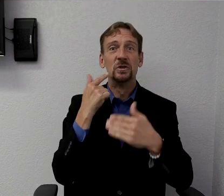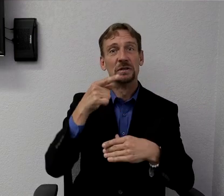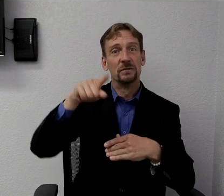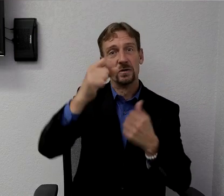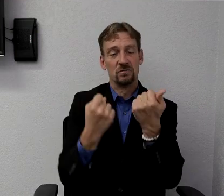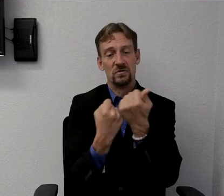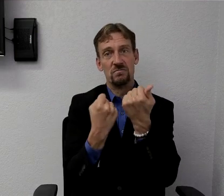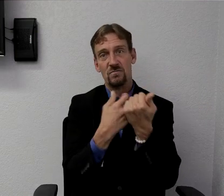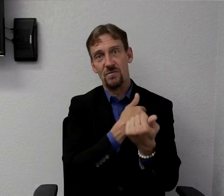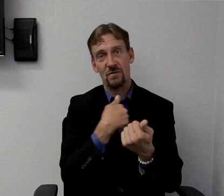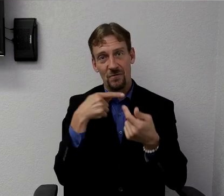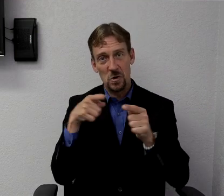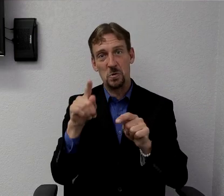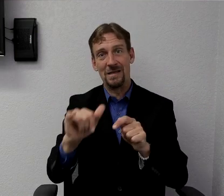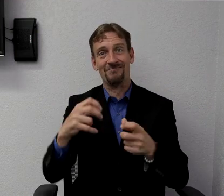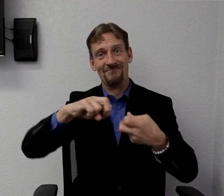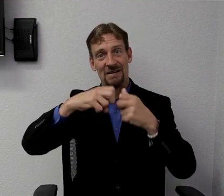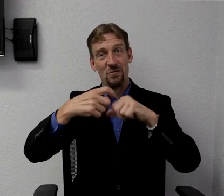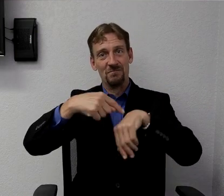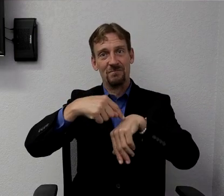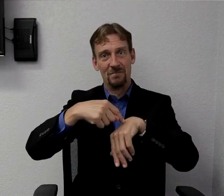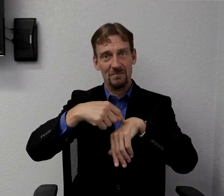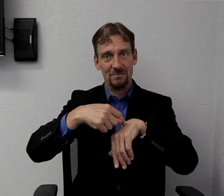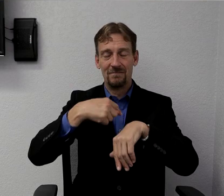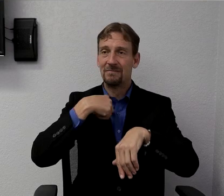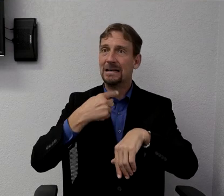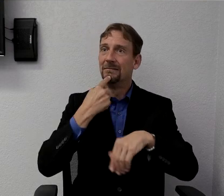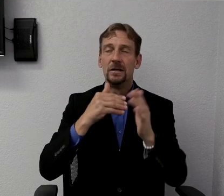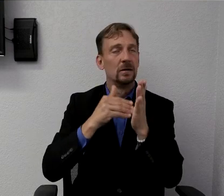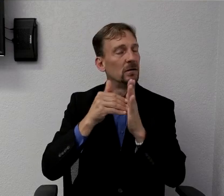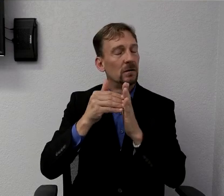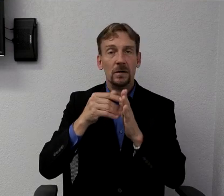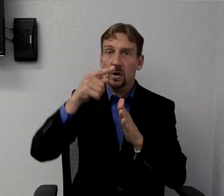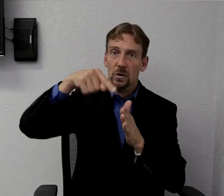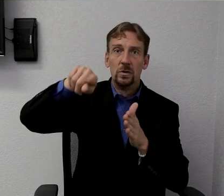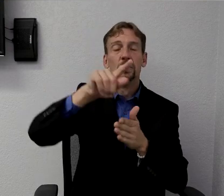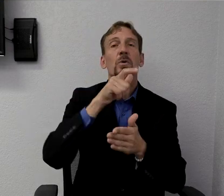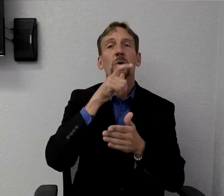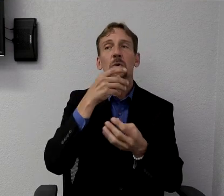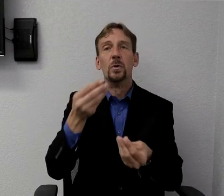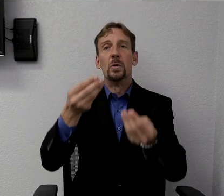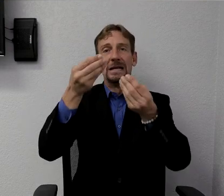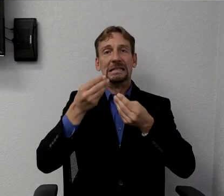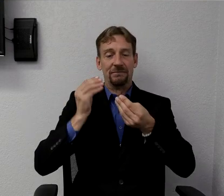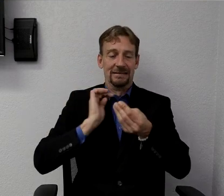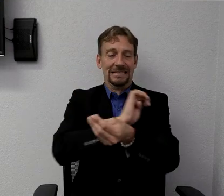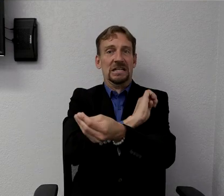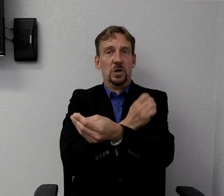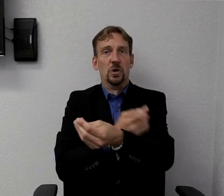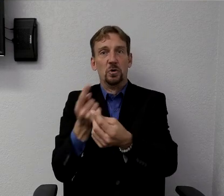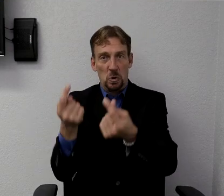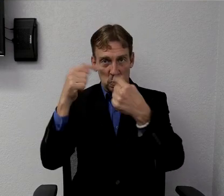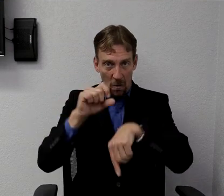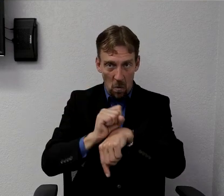times. I say often that you're the ones that give us the energy to come to work every day and to